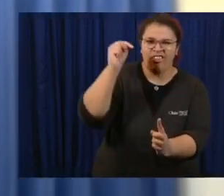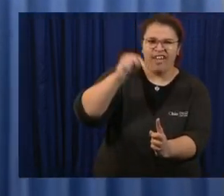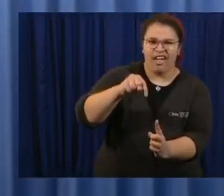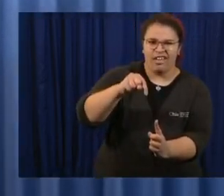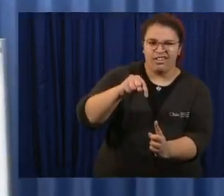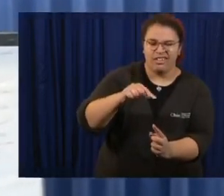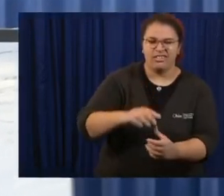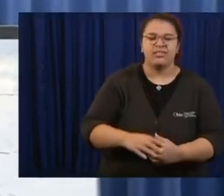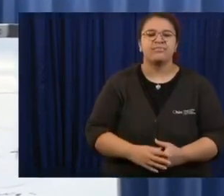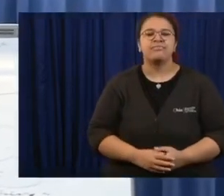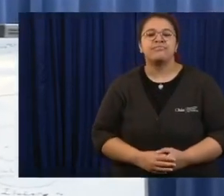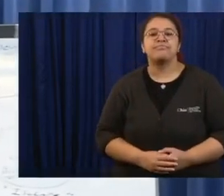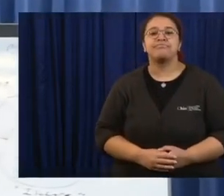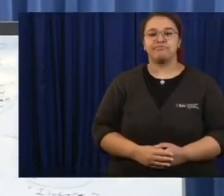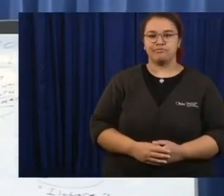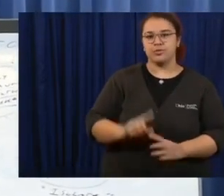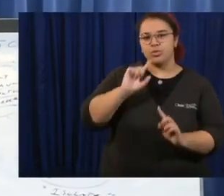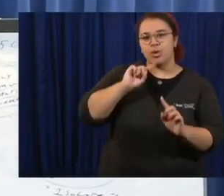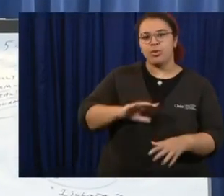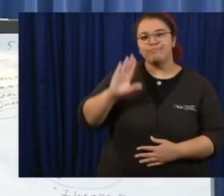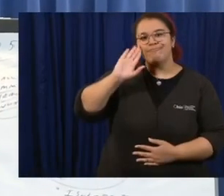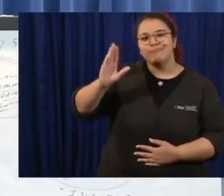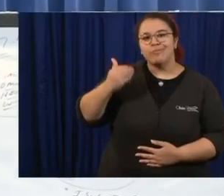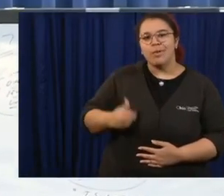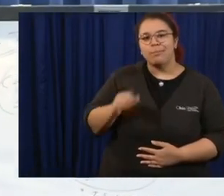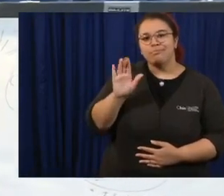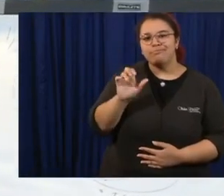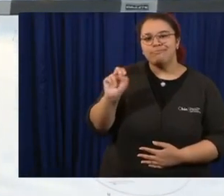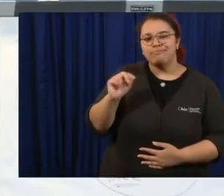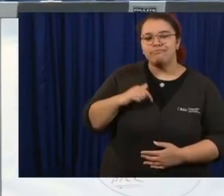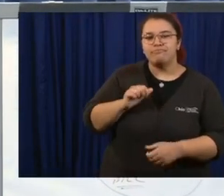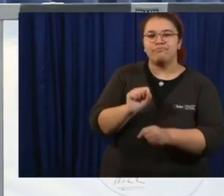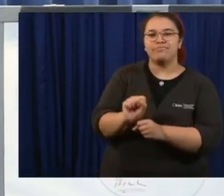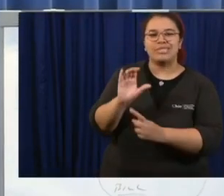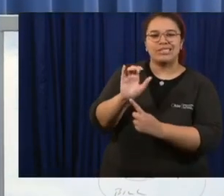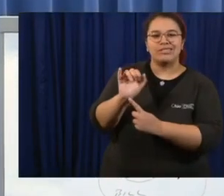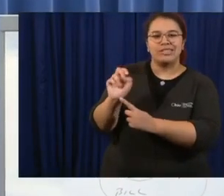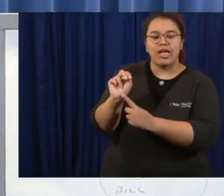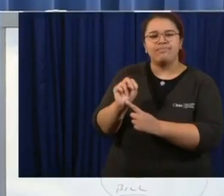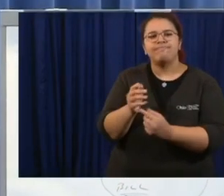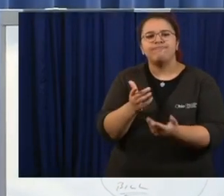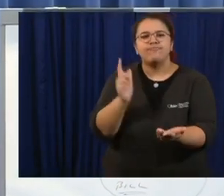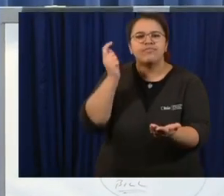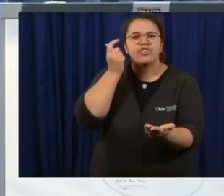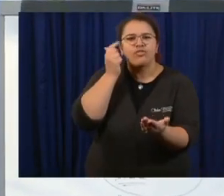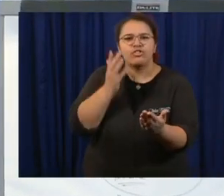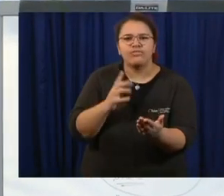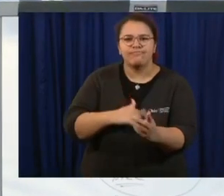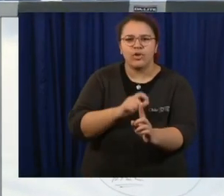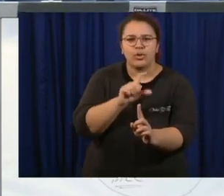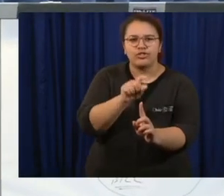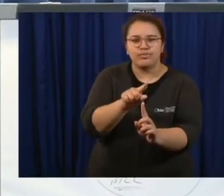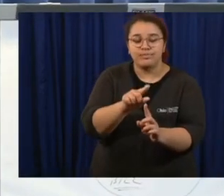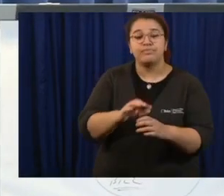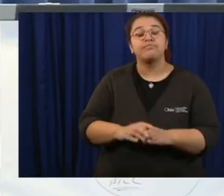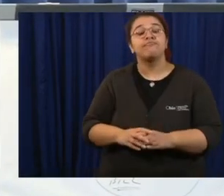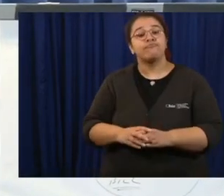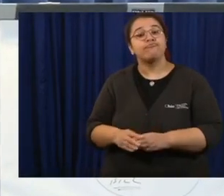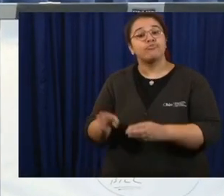Hello, Ben Schwartz with WCPO in Cincinnati. Governor DeWine, I want to ask you a question sent in by a